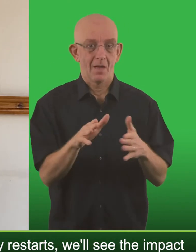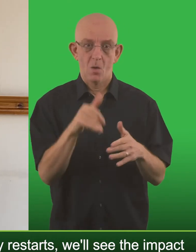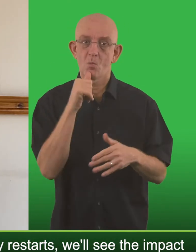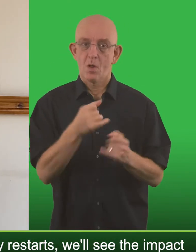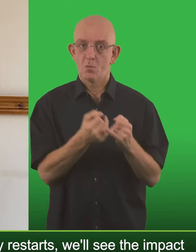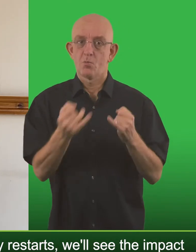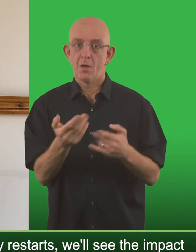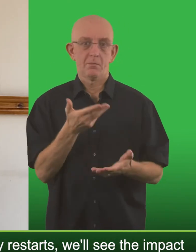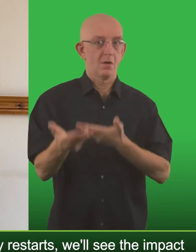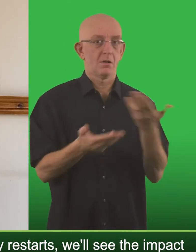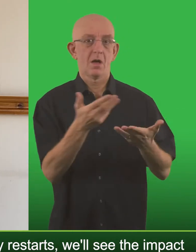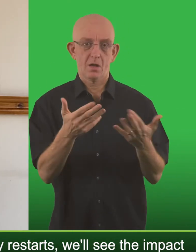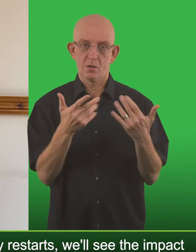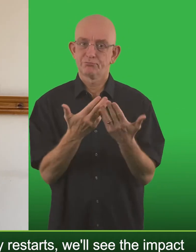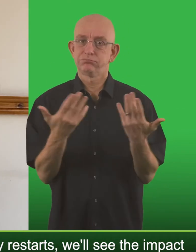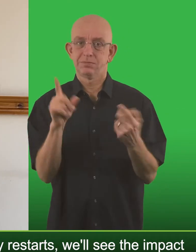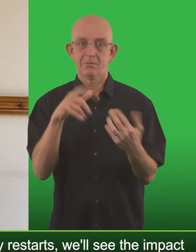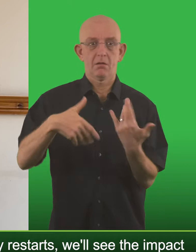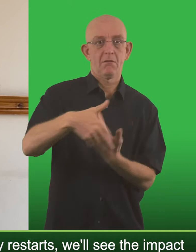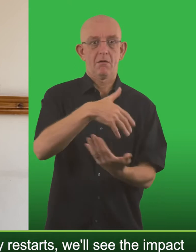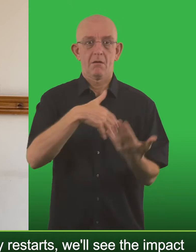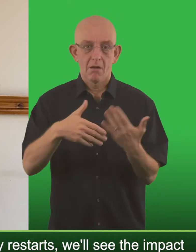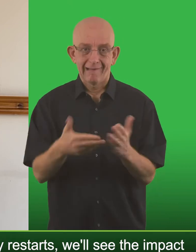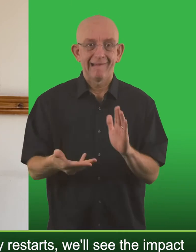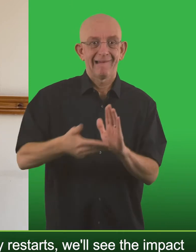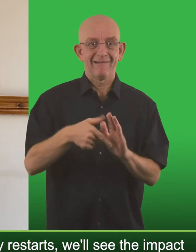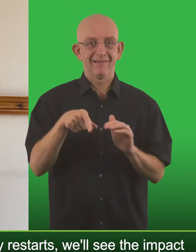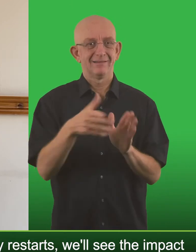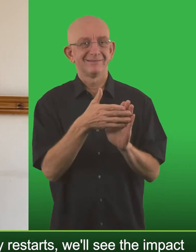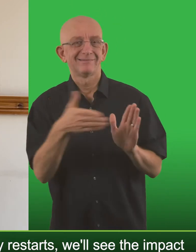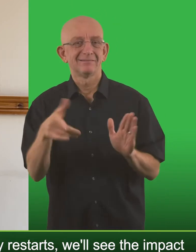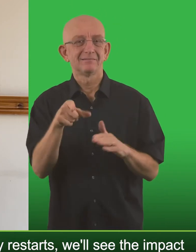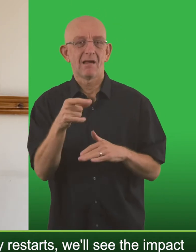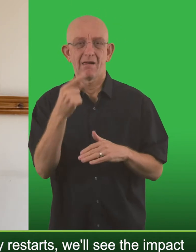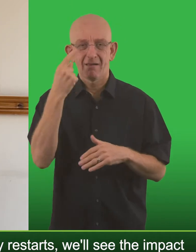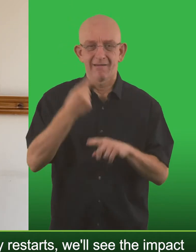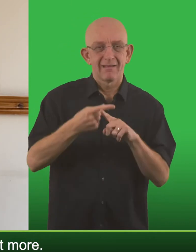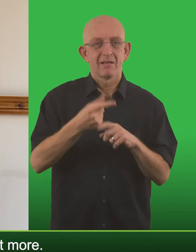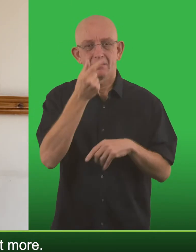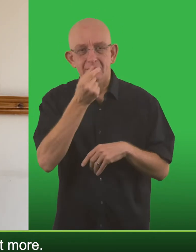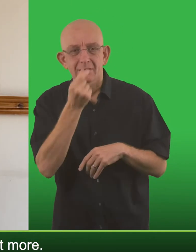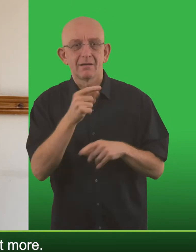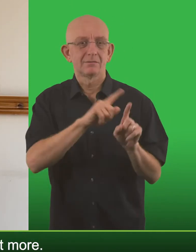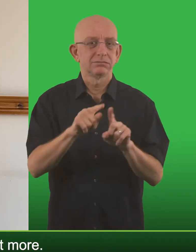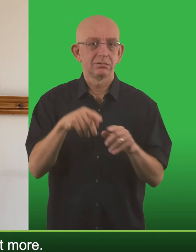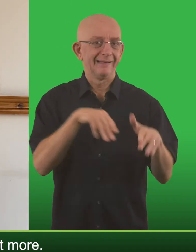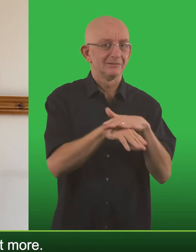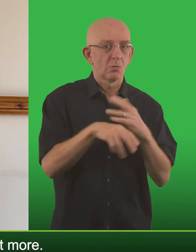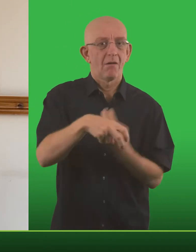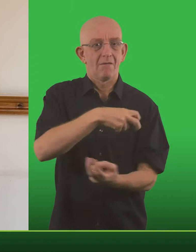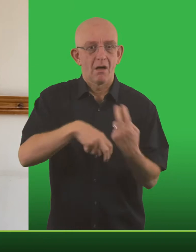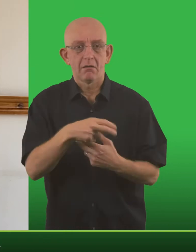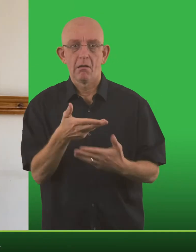university restarts. We'll see the impact of seasonal viruses, which are normal for that time of year, and we'll all be indoors a lot